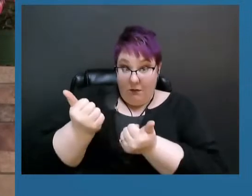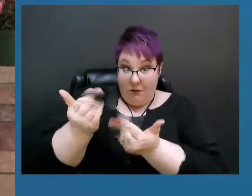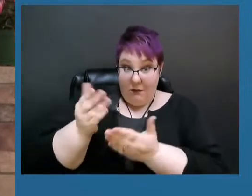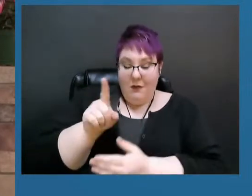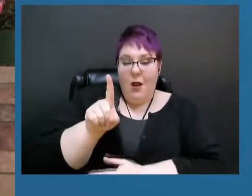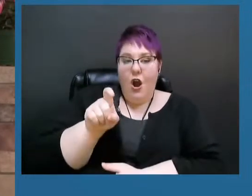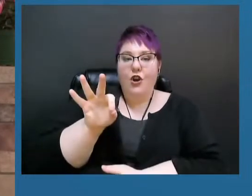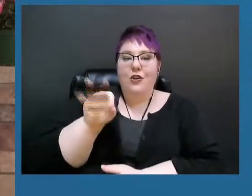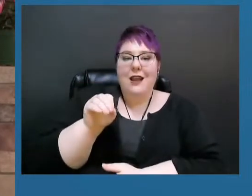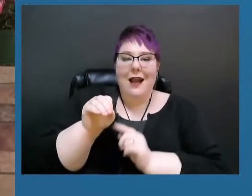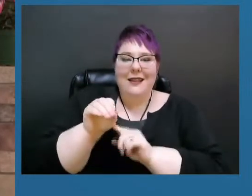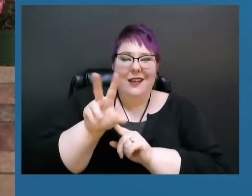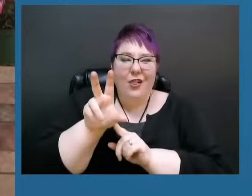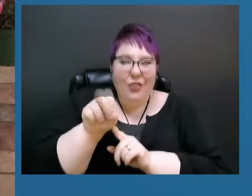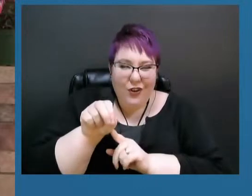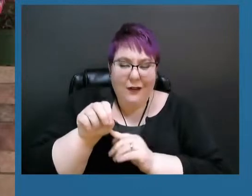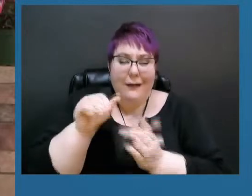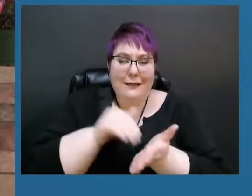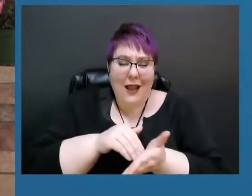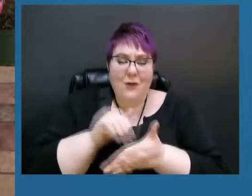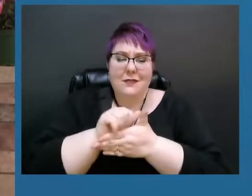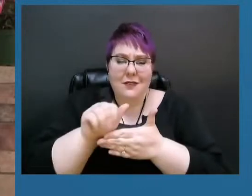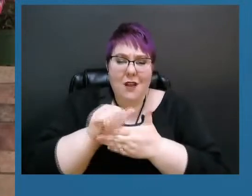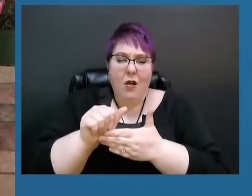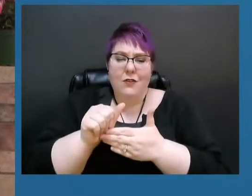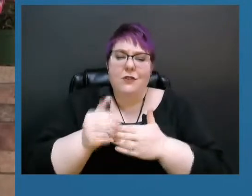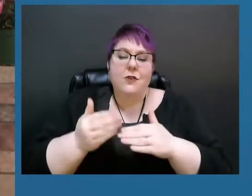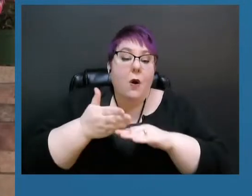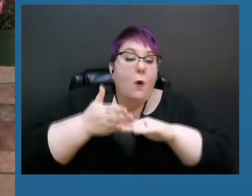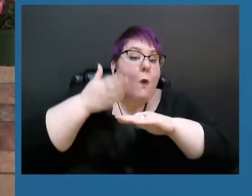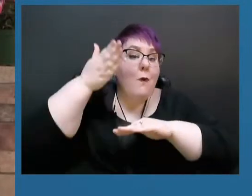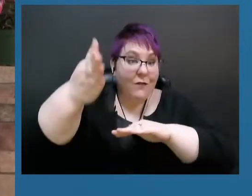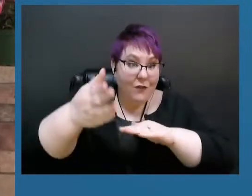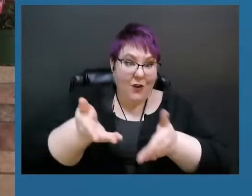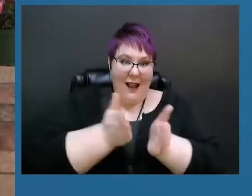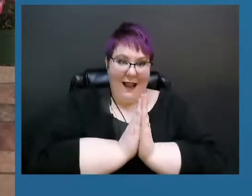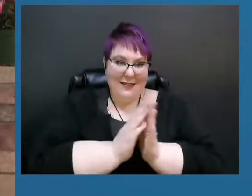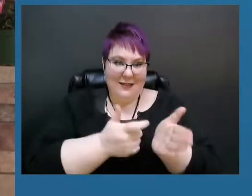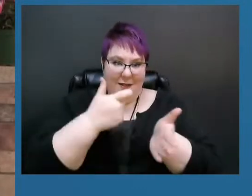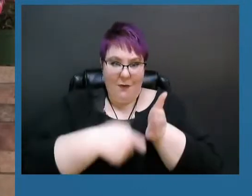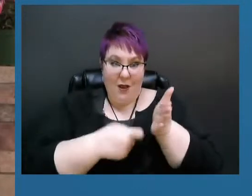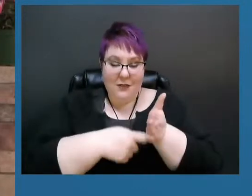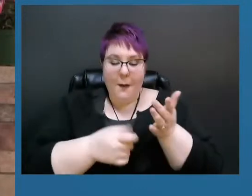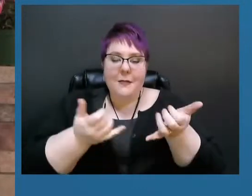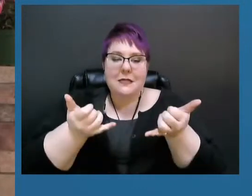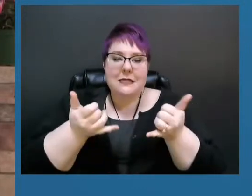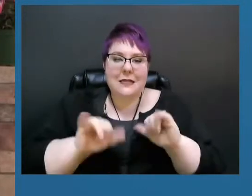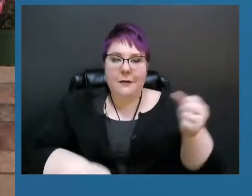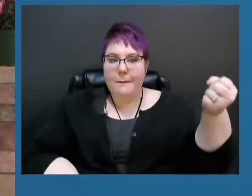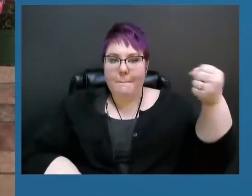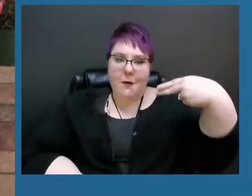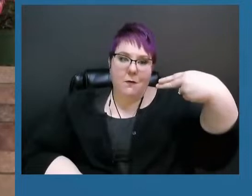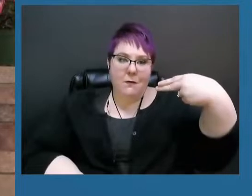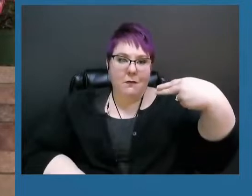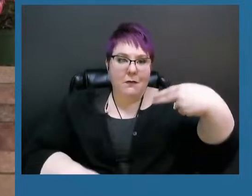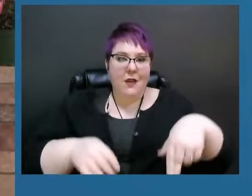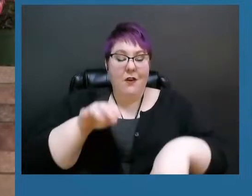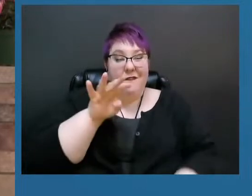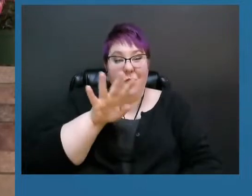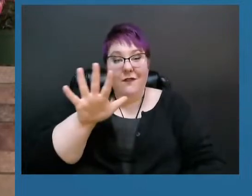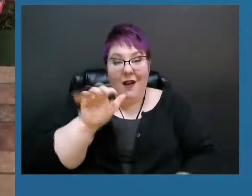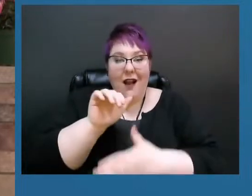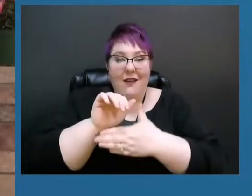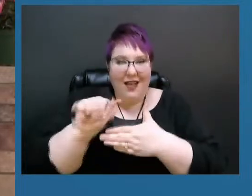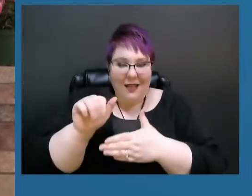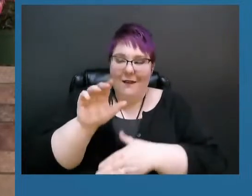$190,000, $30,000 over asking price, and I was still beaten out by someone who offered $45,000 over